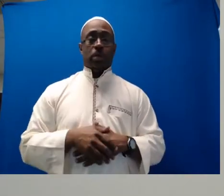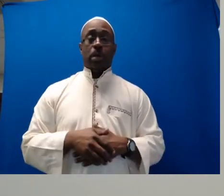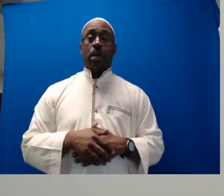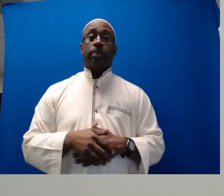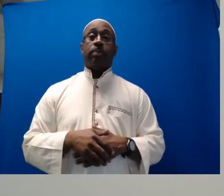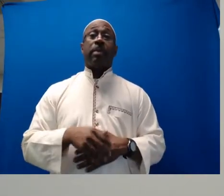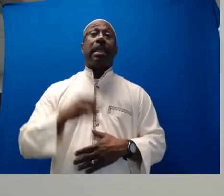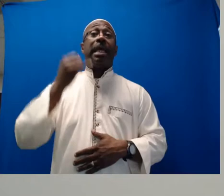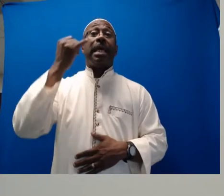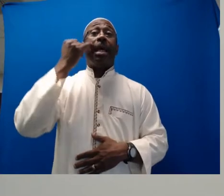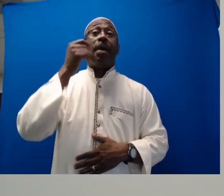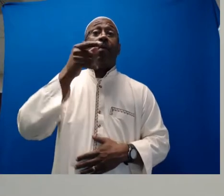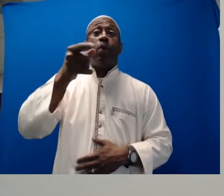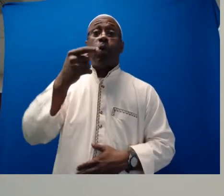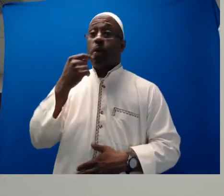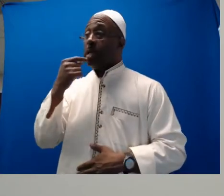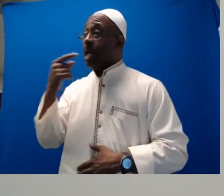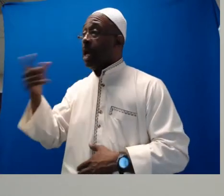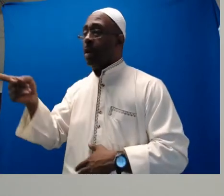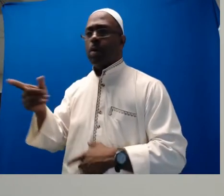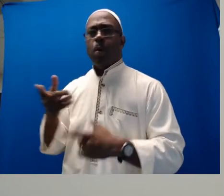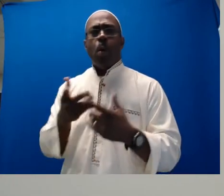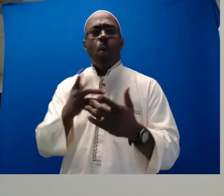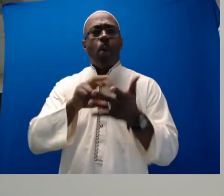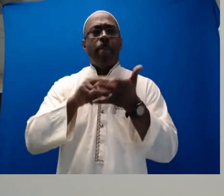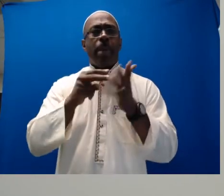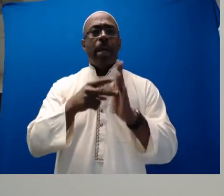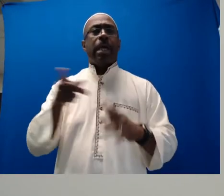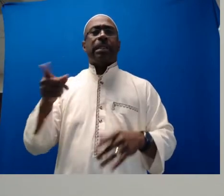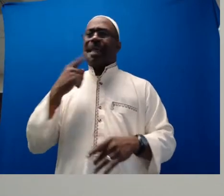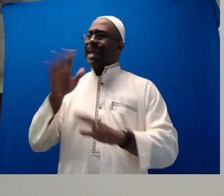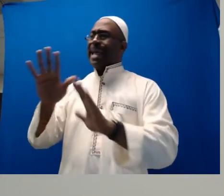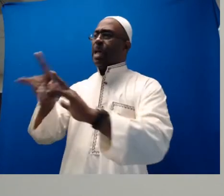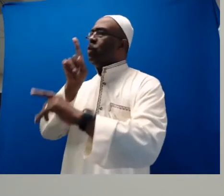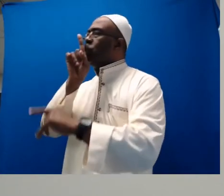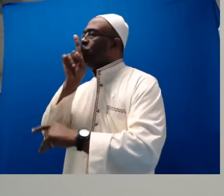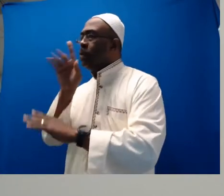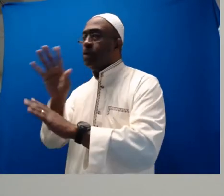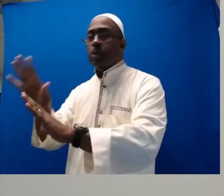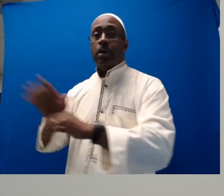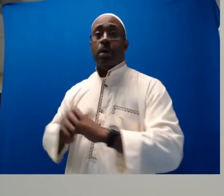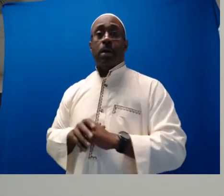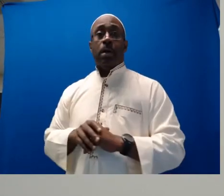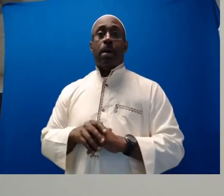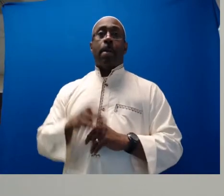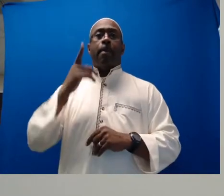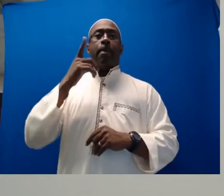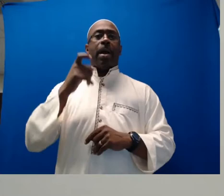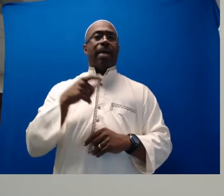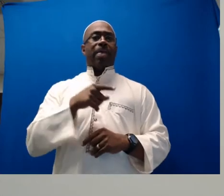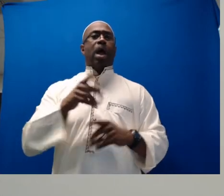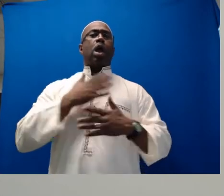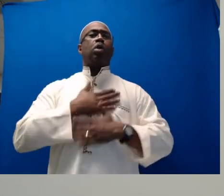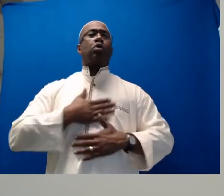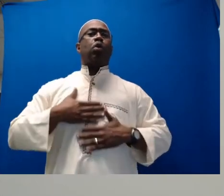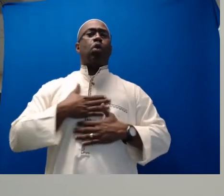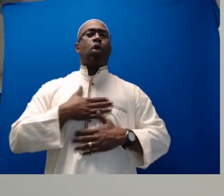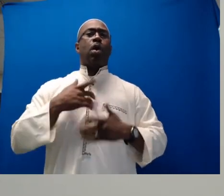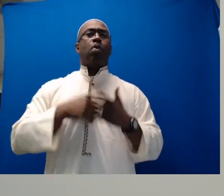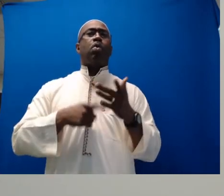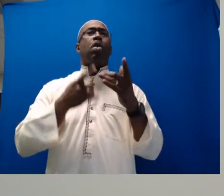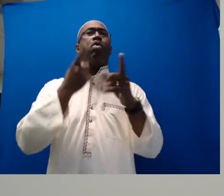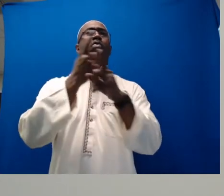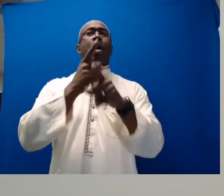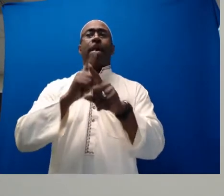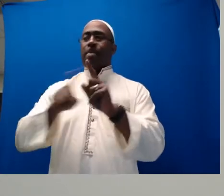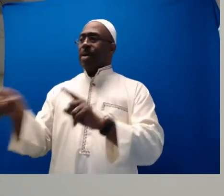If you tell them, and what are you doing in this case? The person who's telling them, hey, please be quiet, they are enjoining what is right and they are forbidding what is